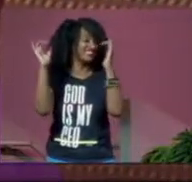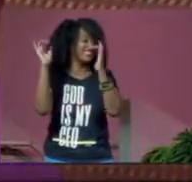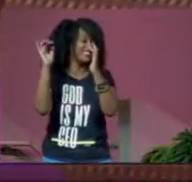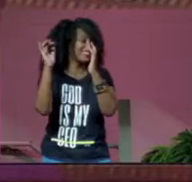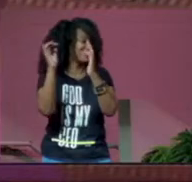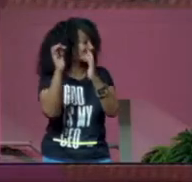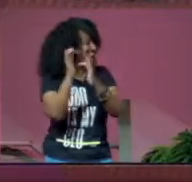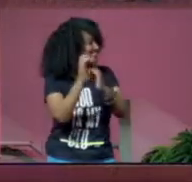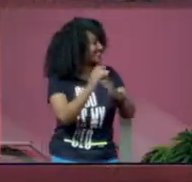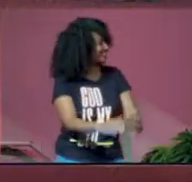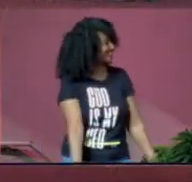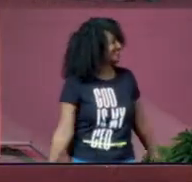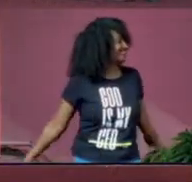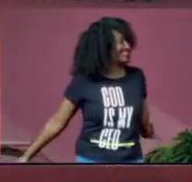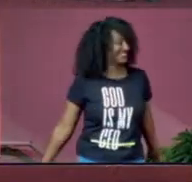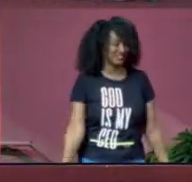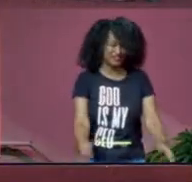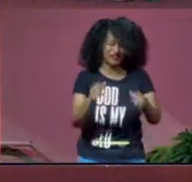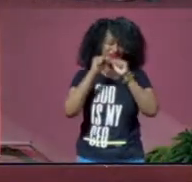Jesus.